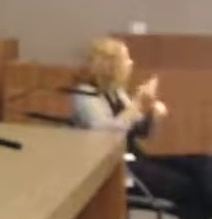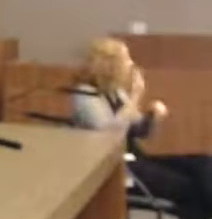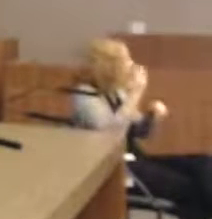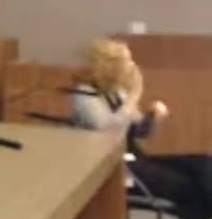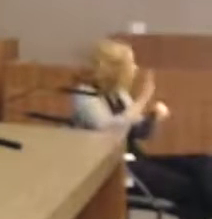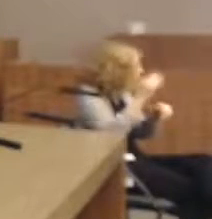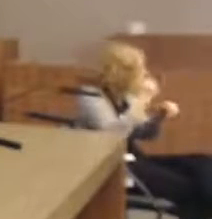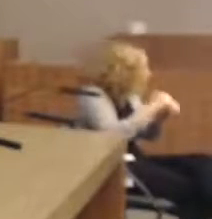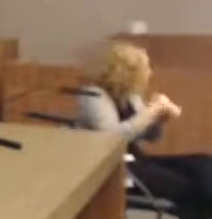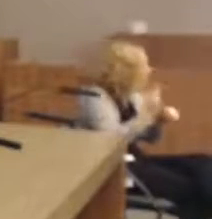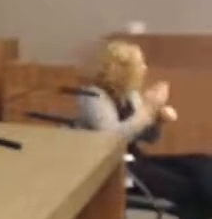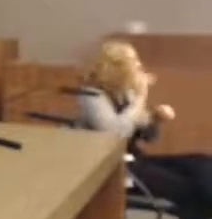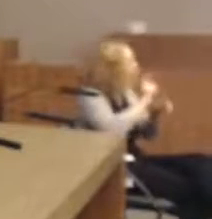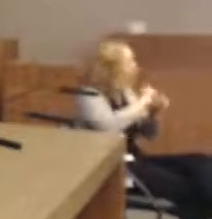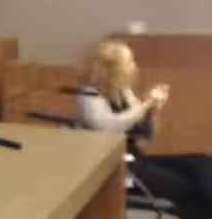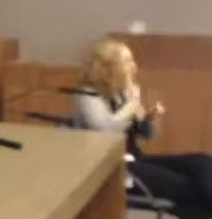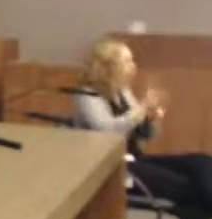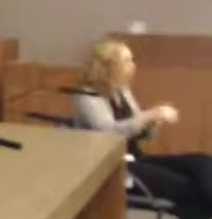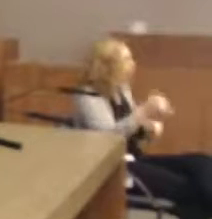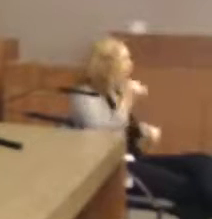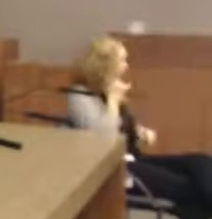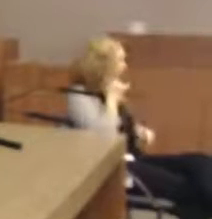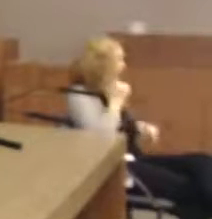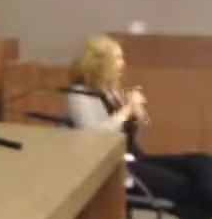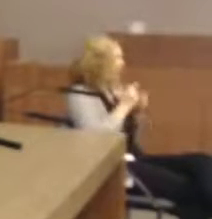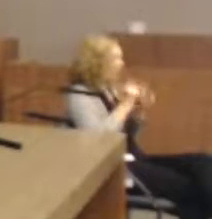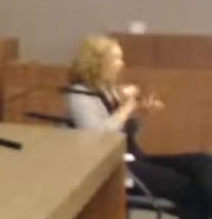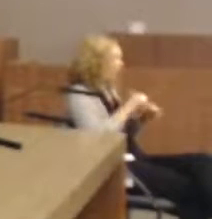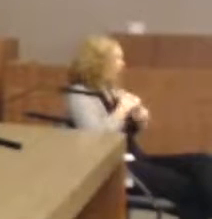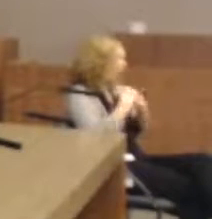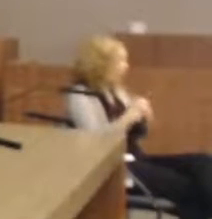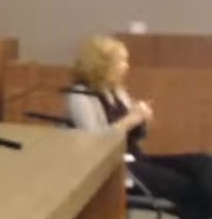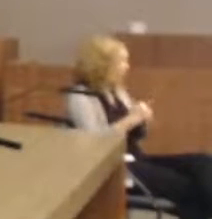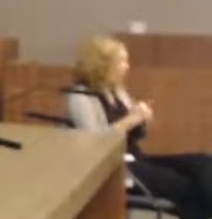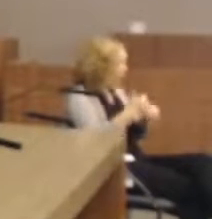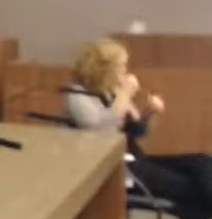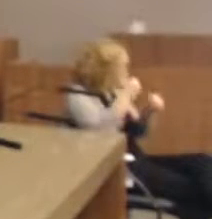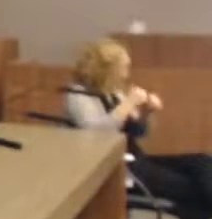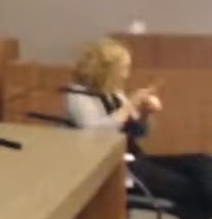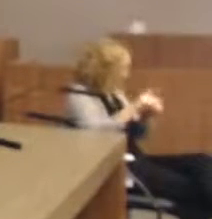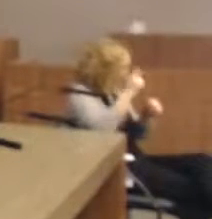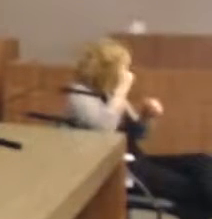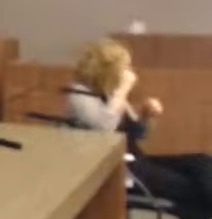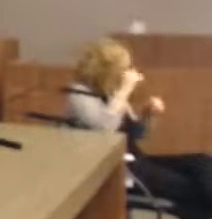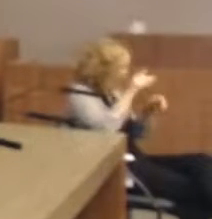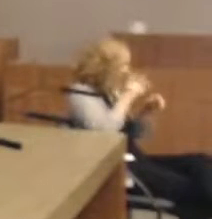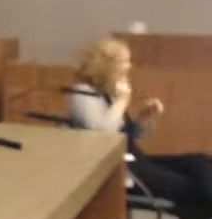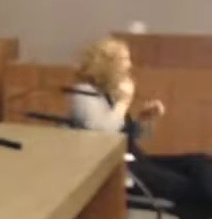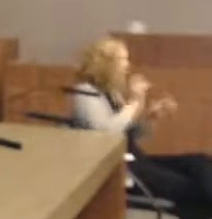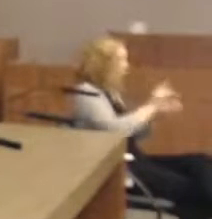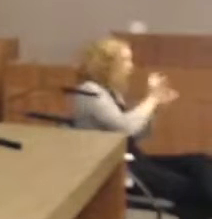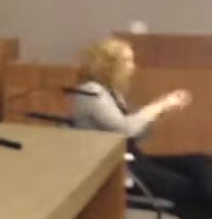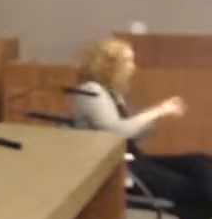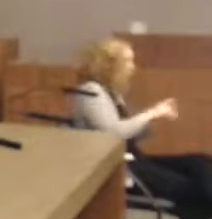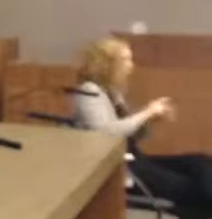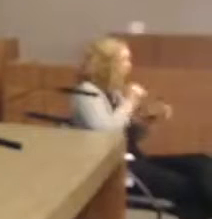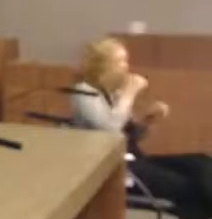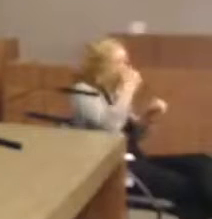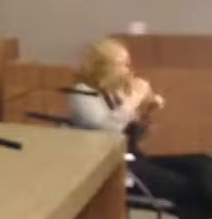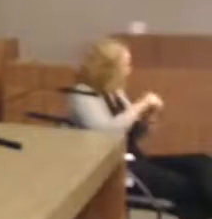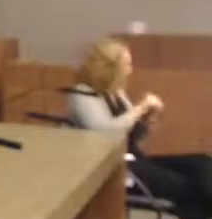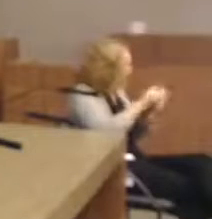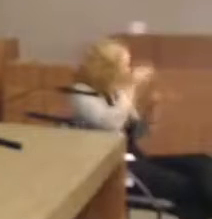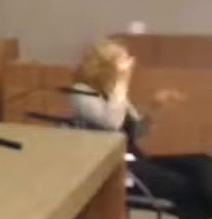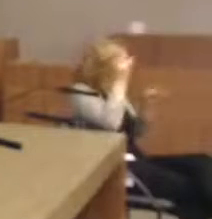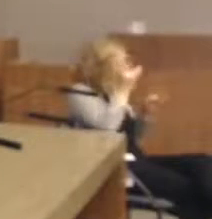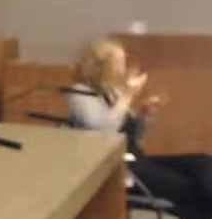somebody might be calling you and you'll answer the phone and then we can help you. Because right now you're in trauma brain. and you're not going to be able to take that information in. We don't give